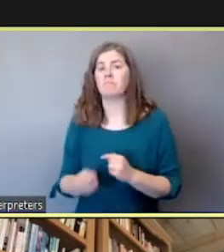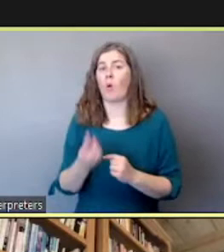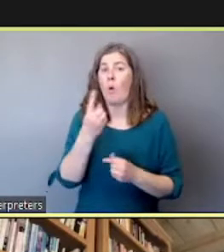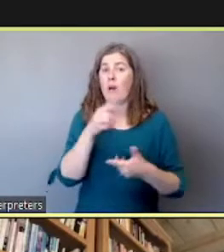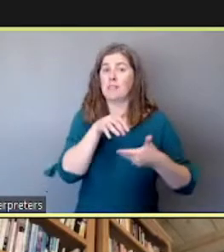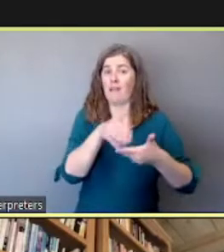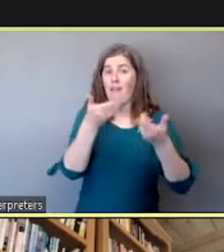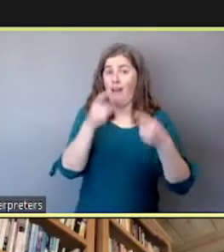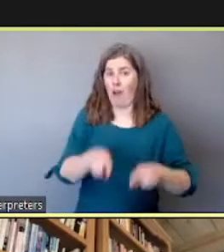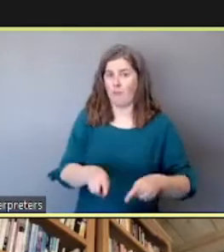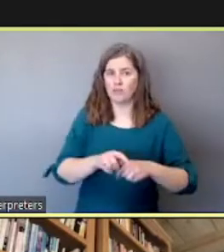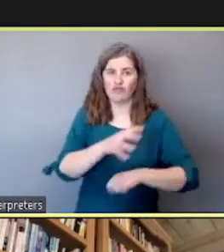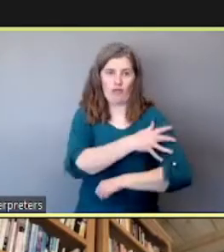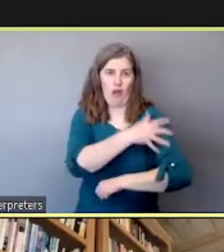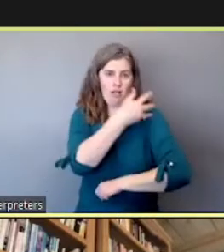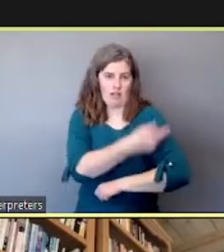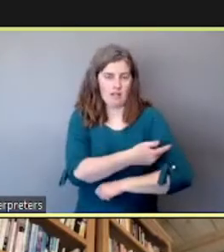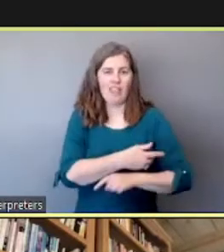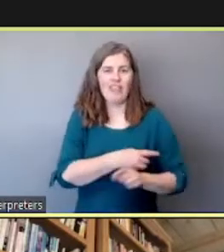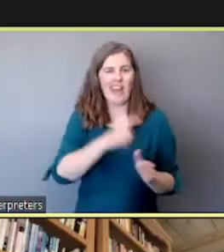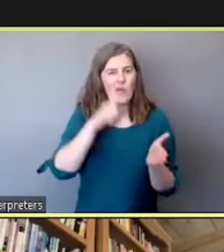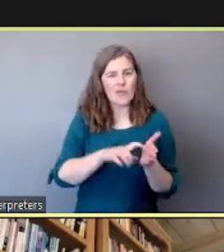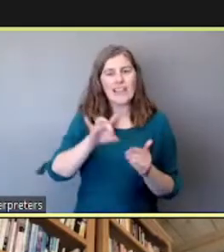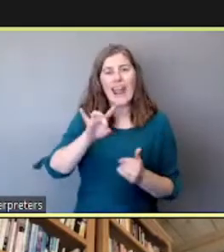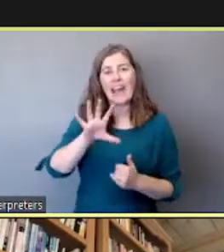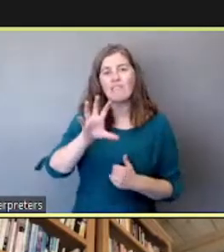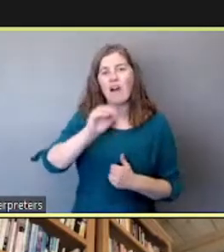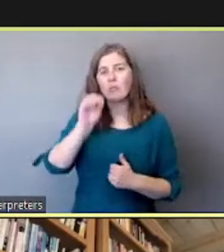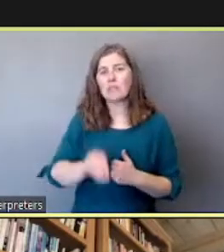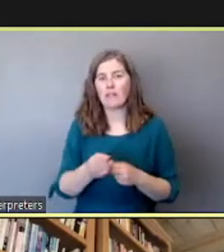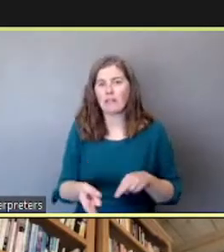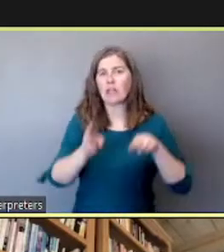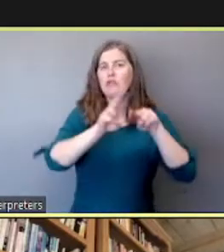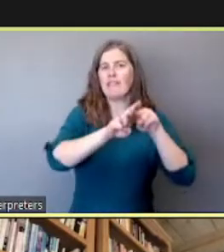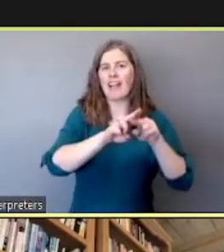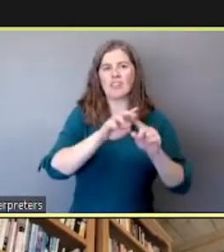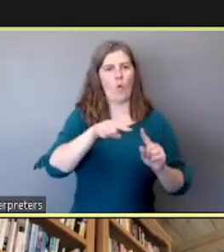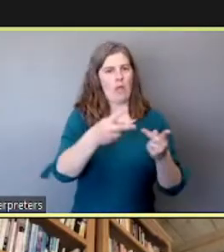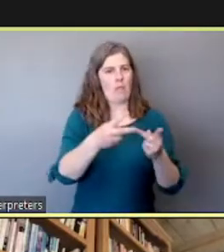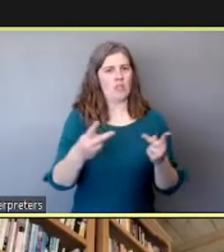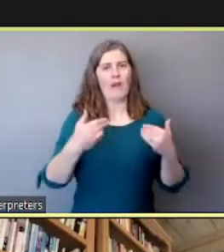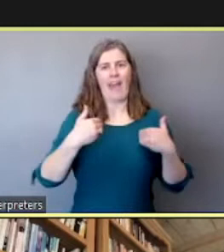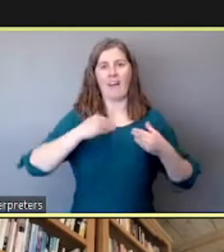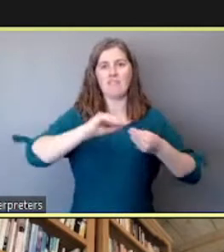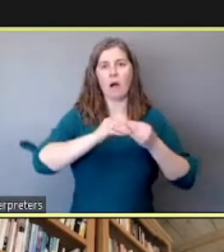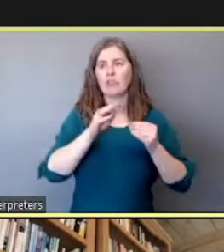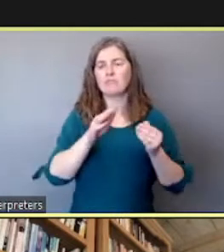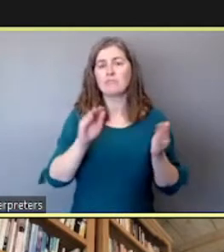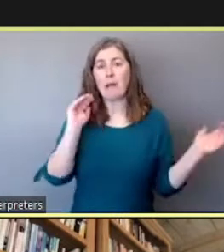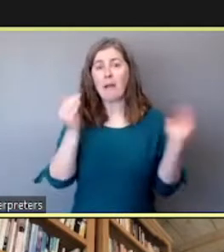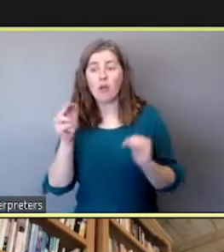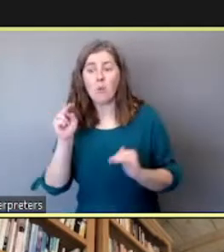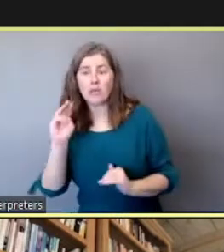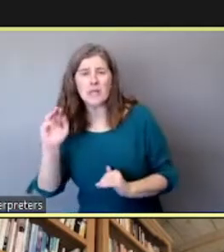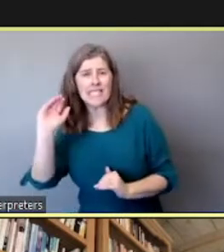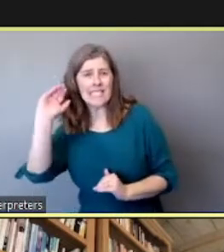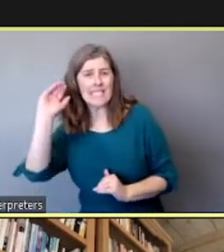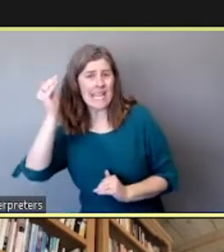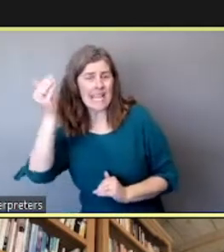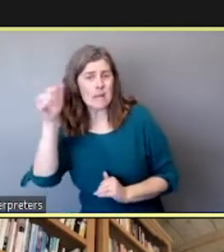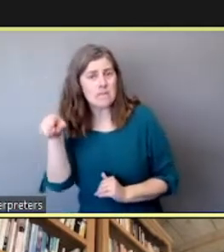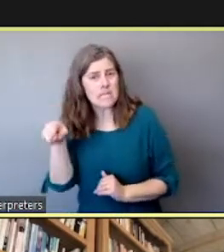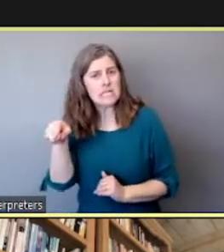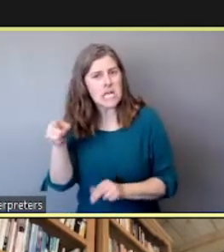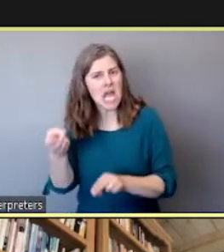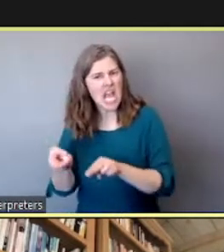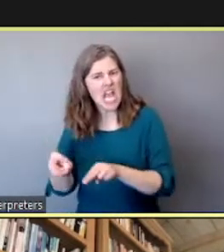did see an 85% increase. It's the only place we have data. So far in New Mexico, it appears that the